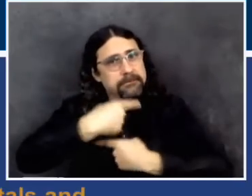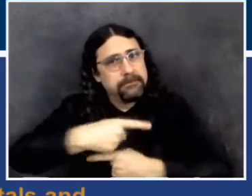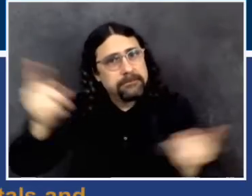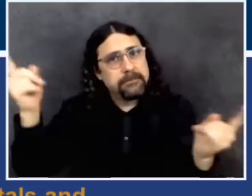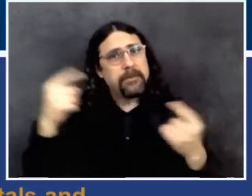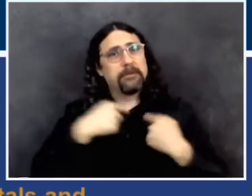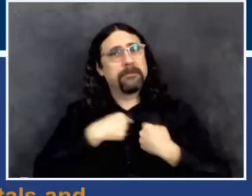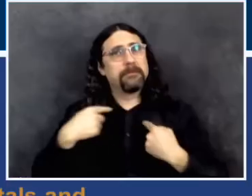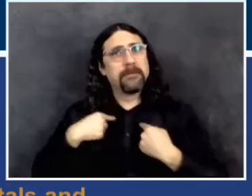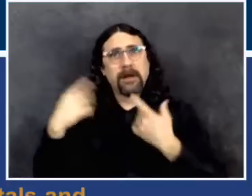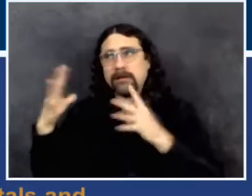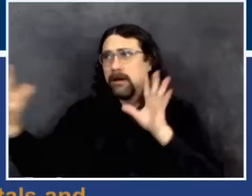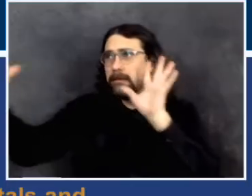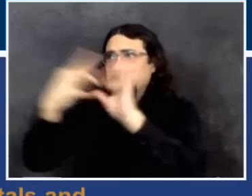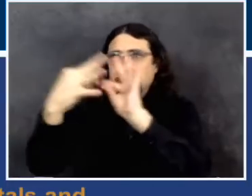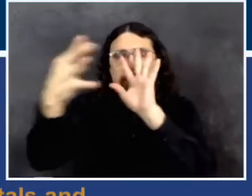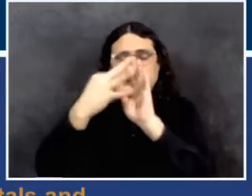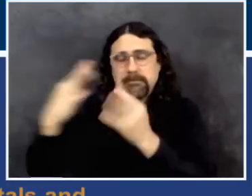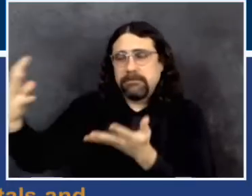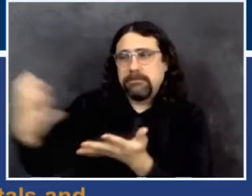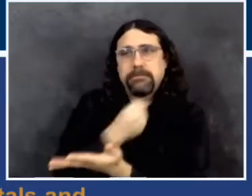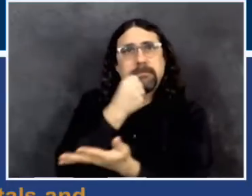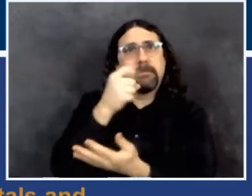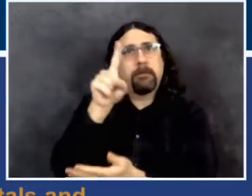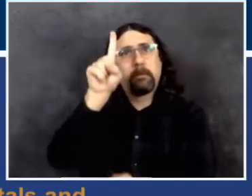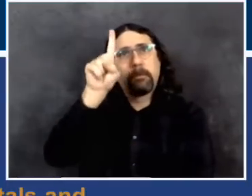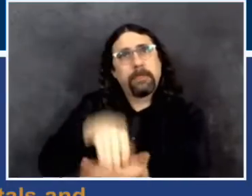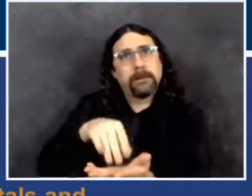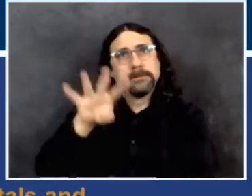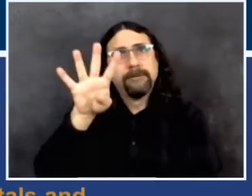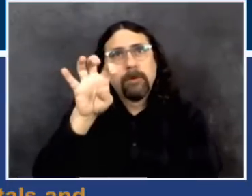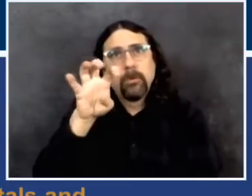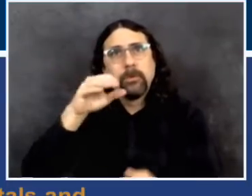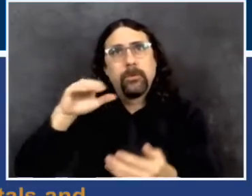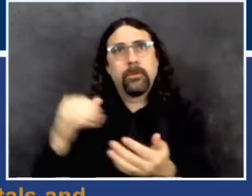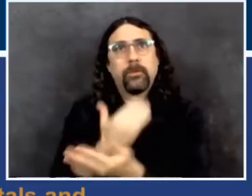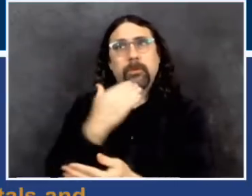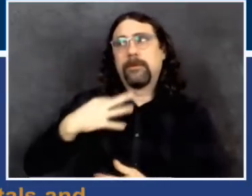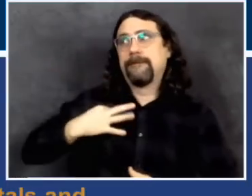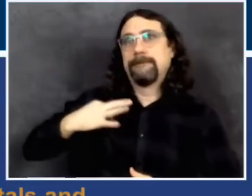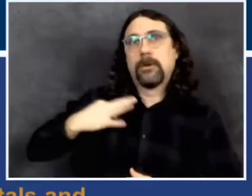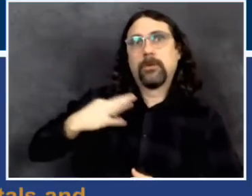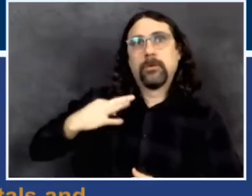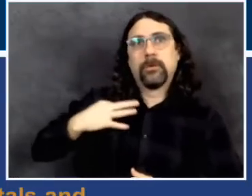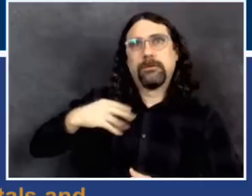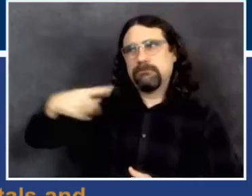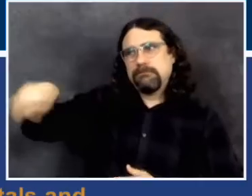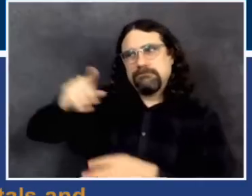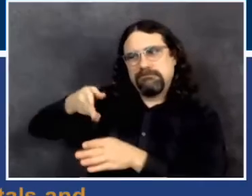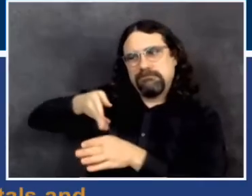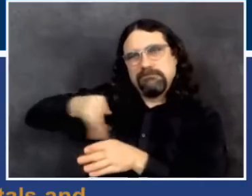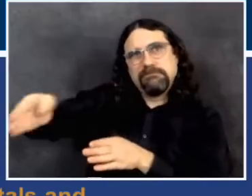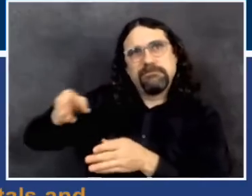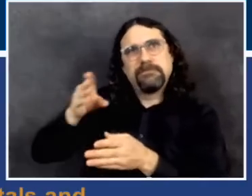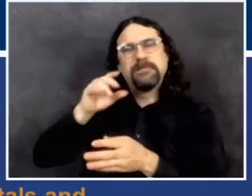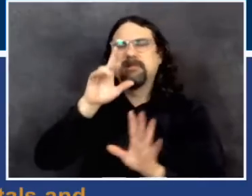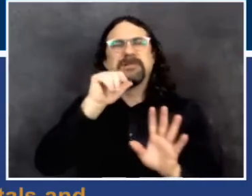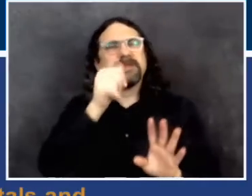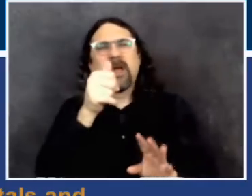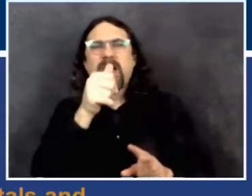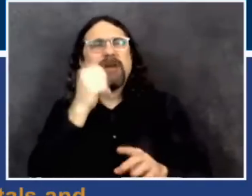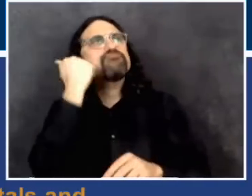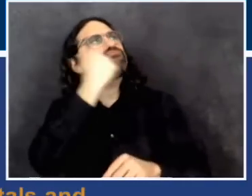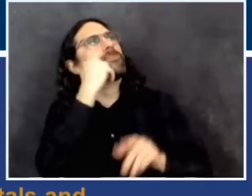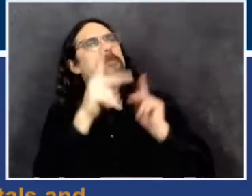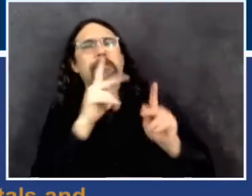healthcare professionals who are coming here. They're volunteering to go to the front. They're volunteering to go where the situation's toughest. They're volunteering to go into those emergency